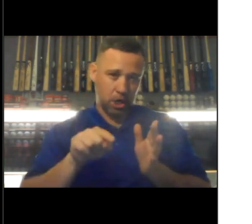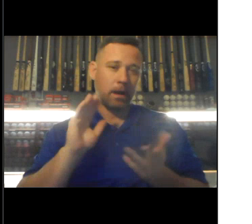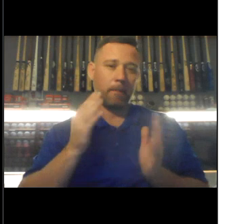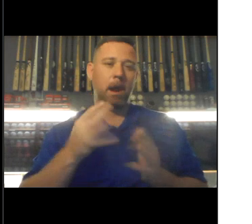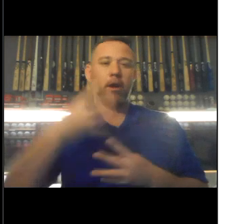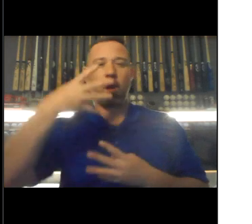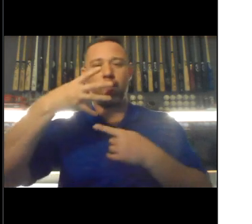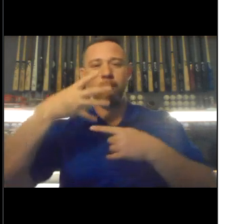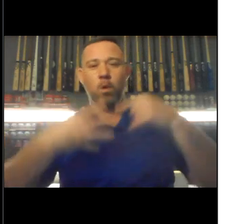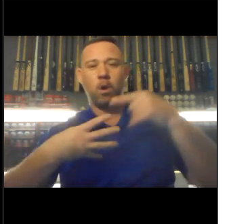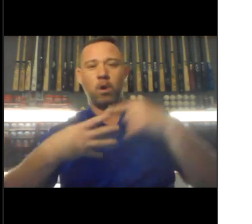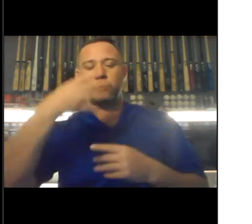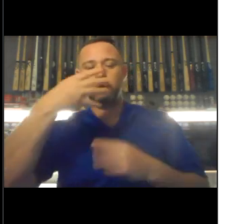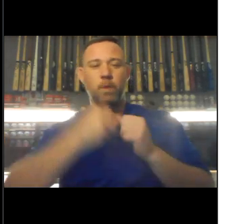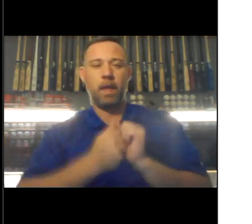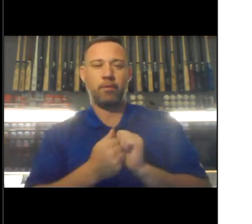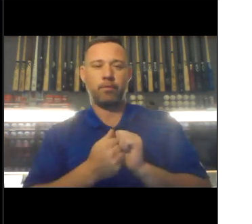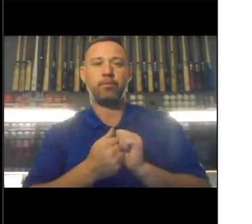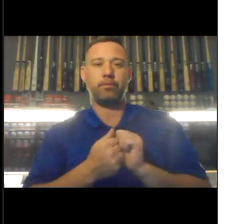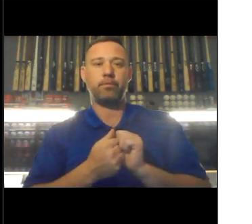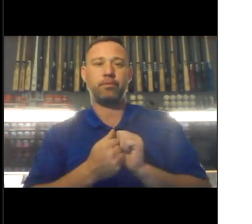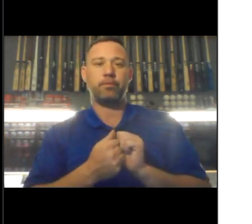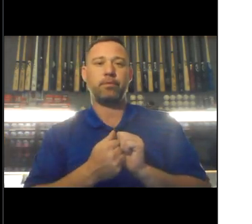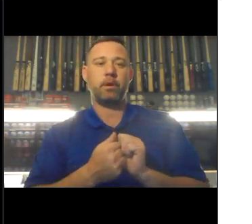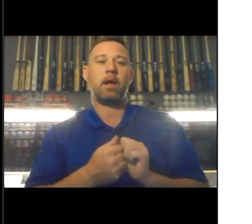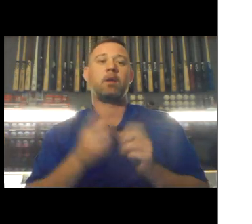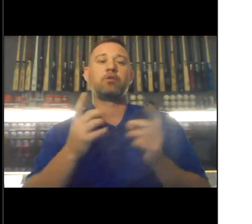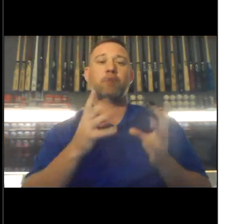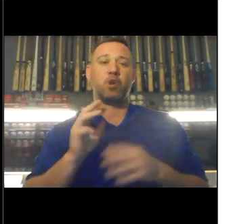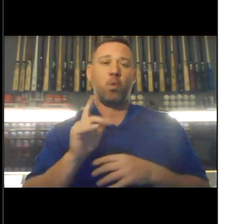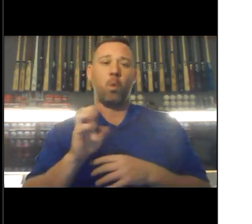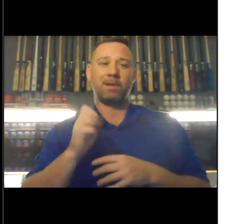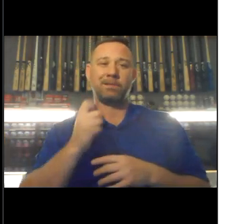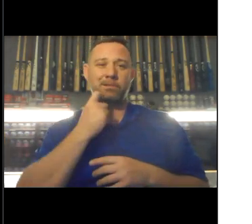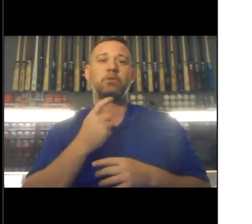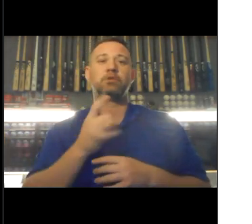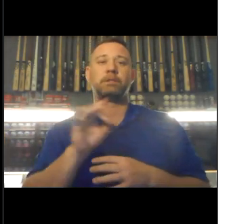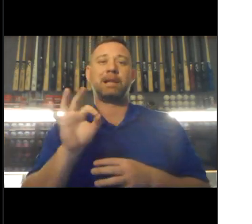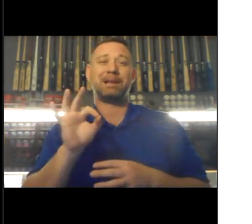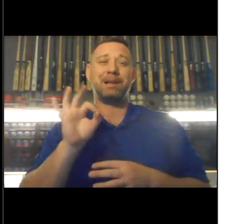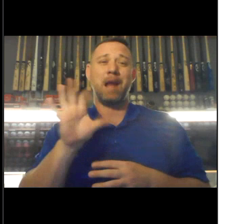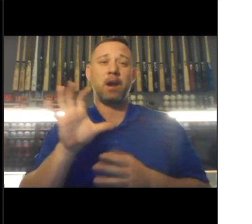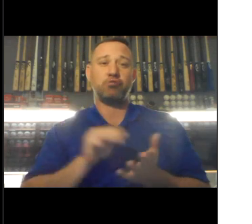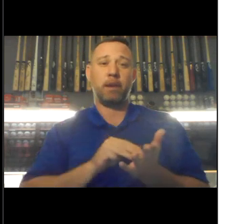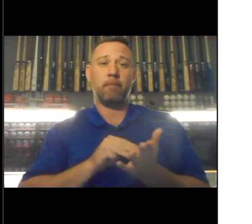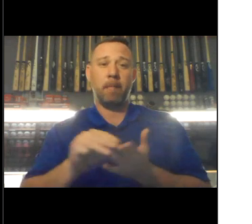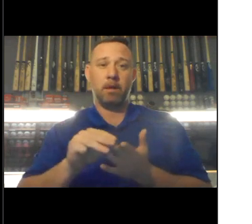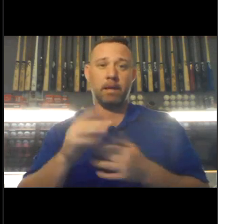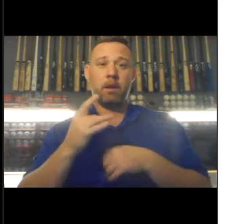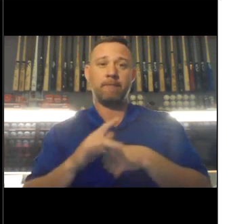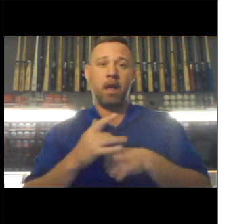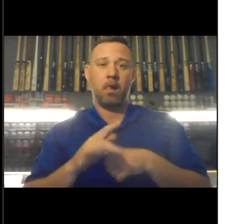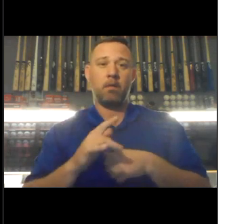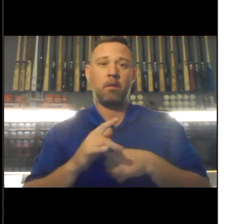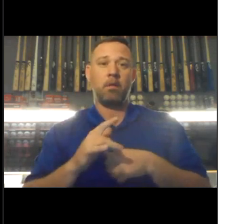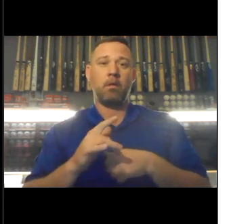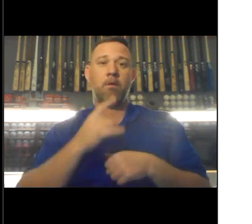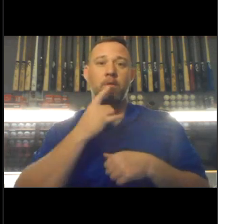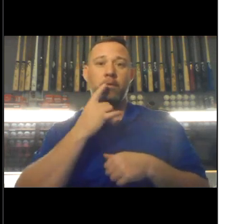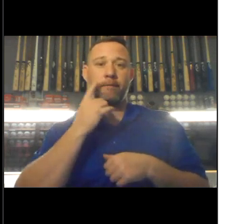4 fiscal years together. As Executive Director Weiss mentioned earlier today, there is $900 million available for